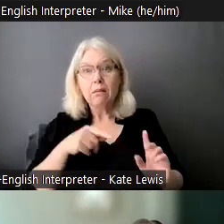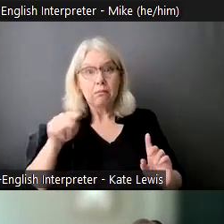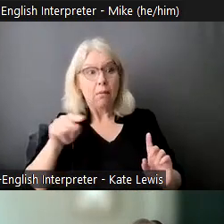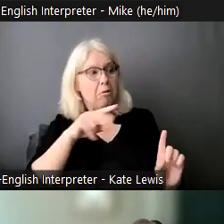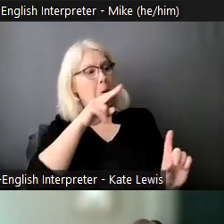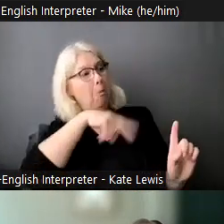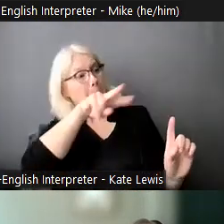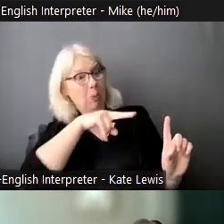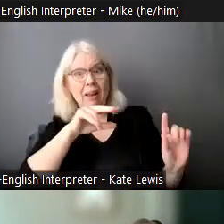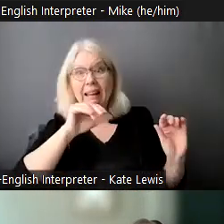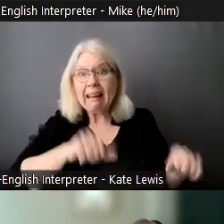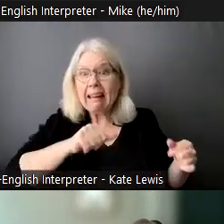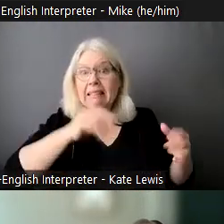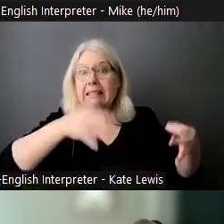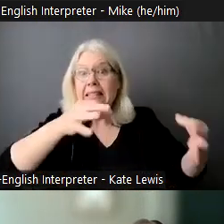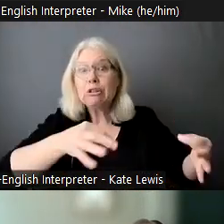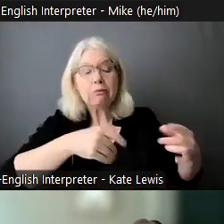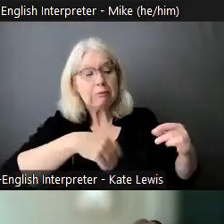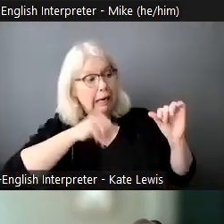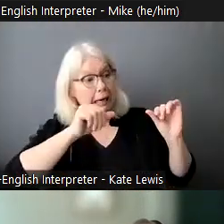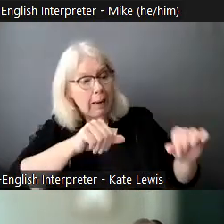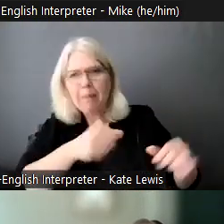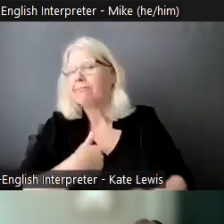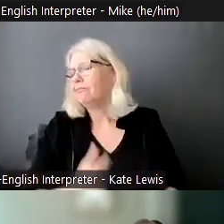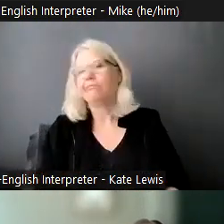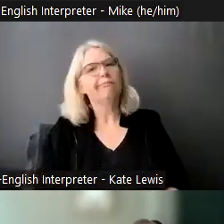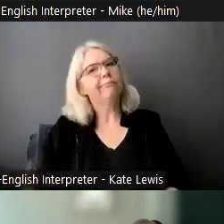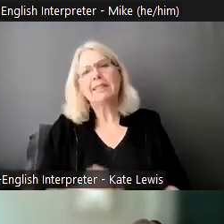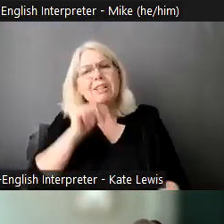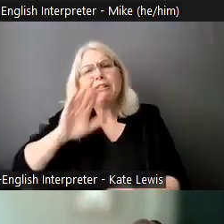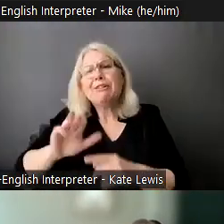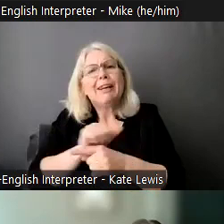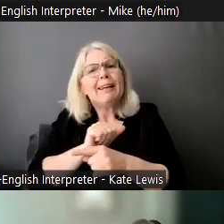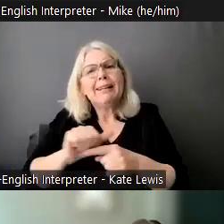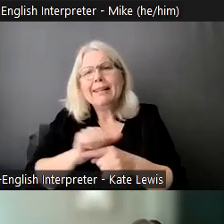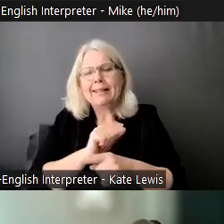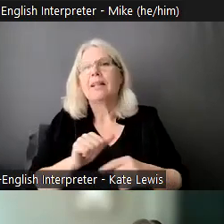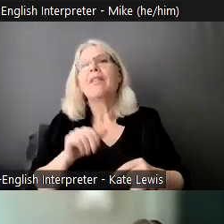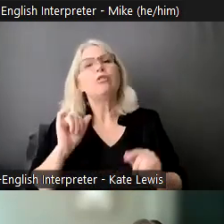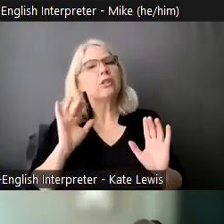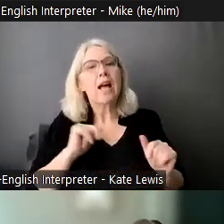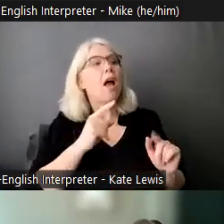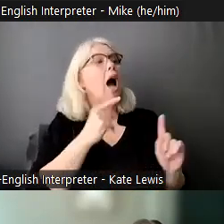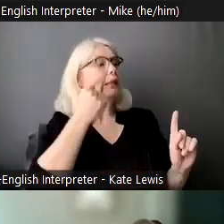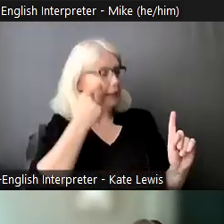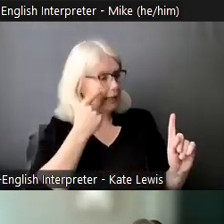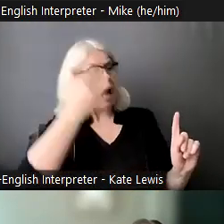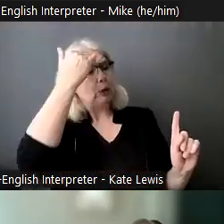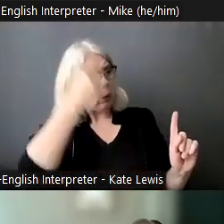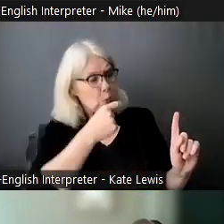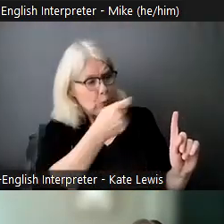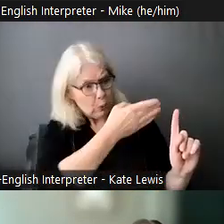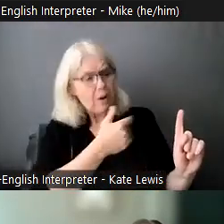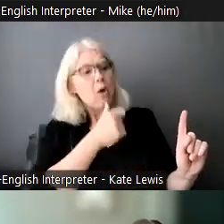say, yes, we know you, you're John Smith, you signed this document and we witnessed it. Again, there's going to be